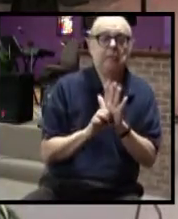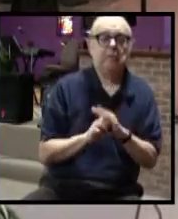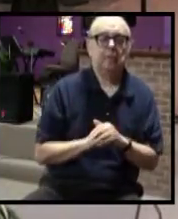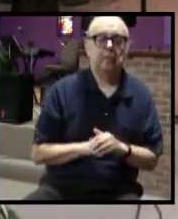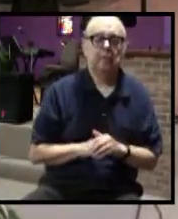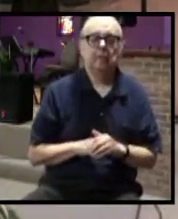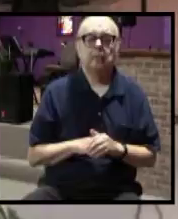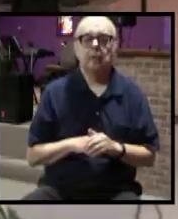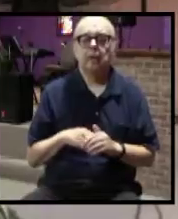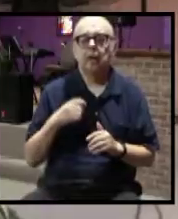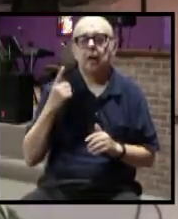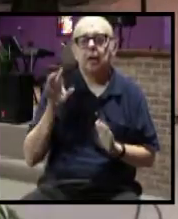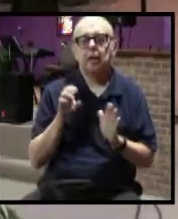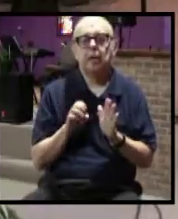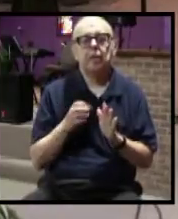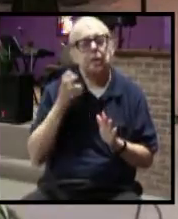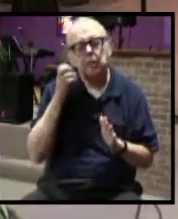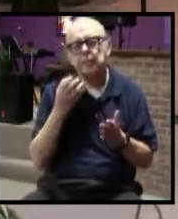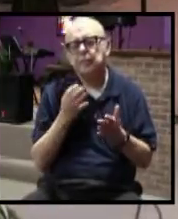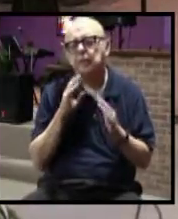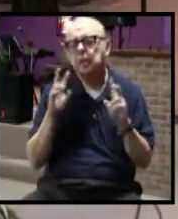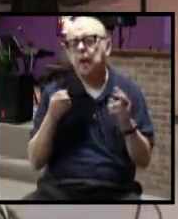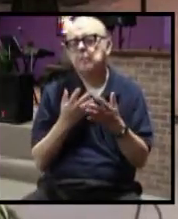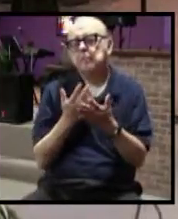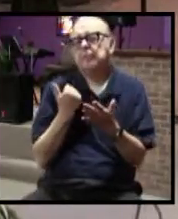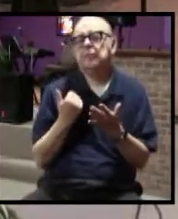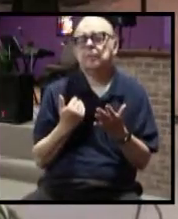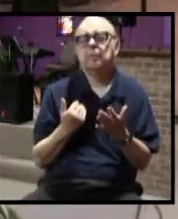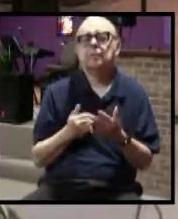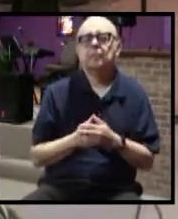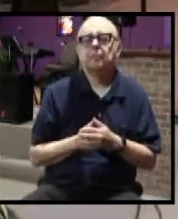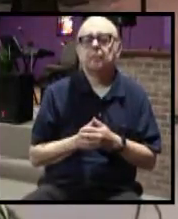For instance, and I think you've heard the comment.